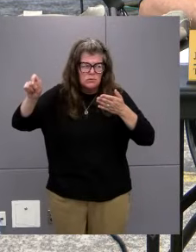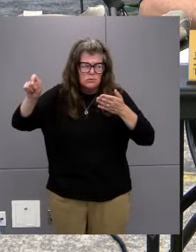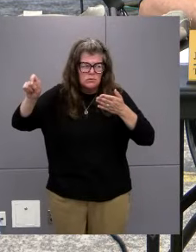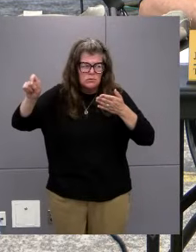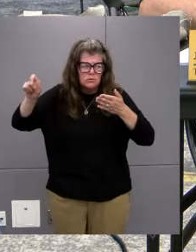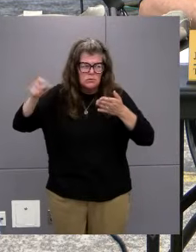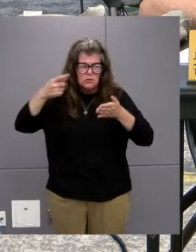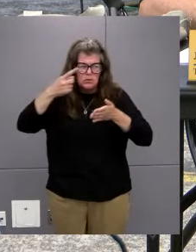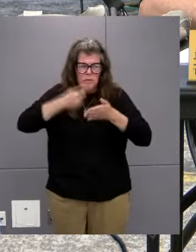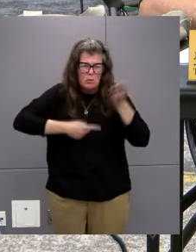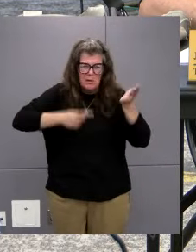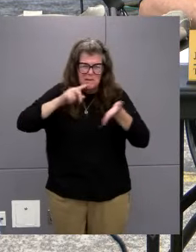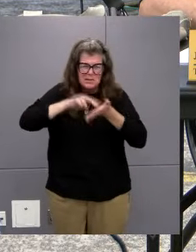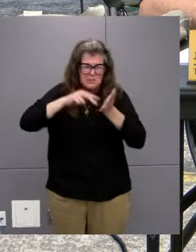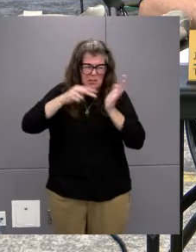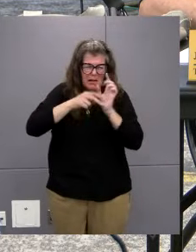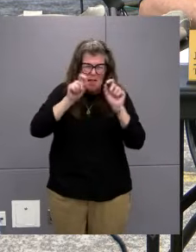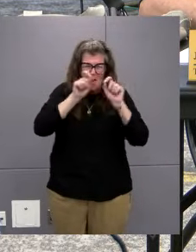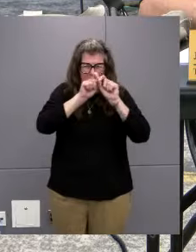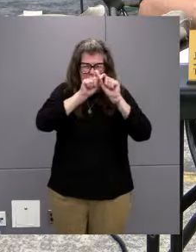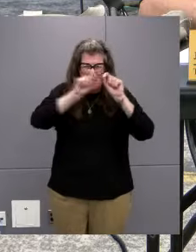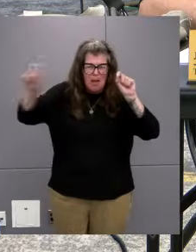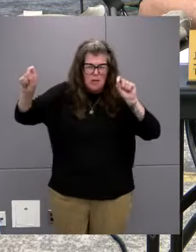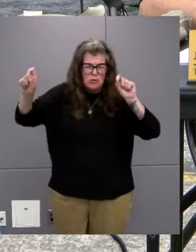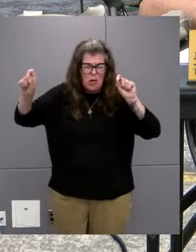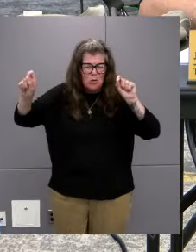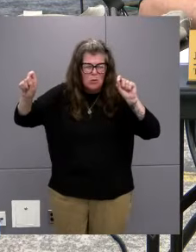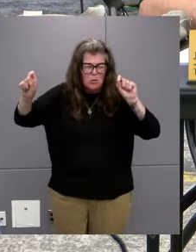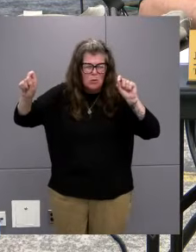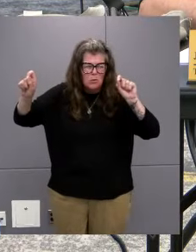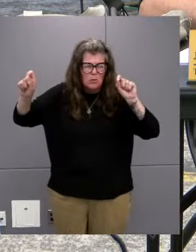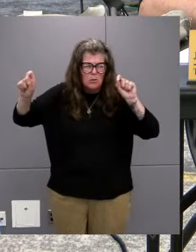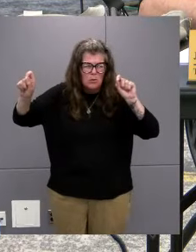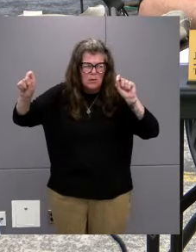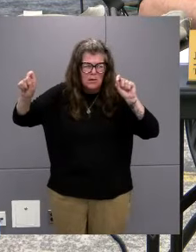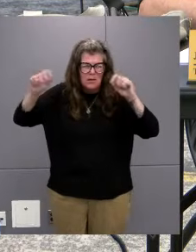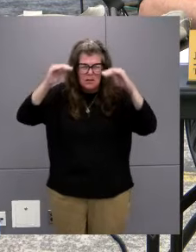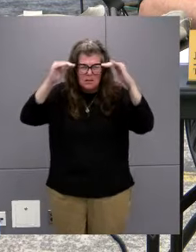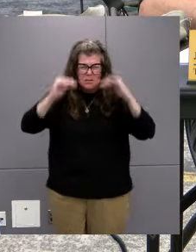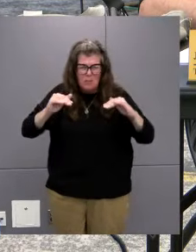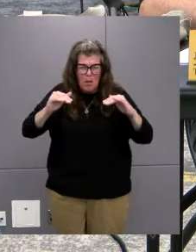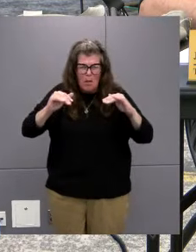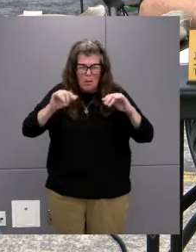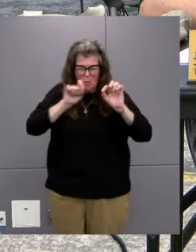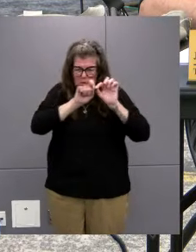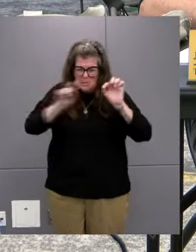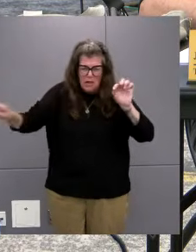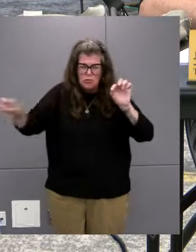slash out down below mean?